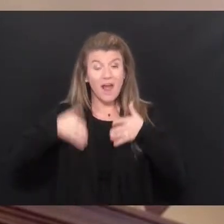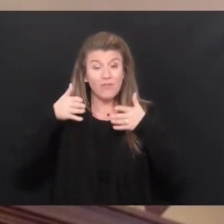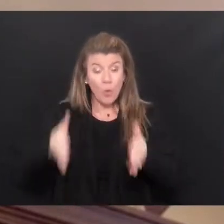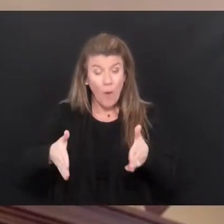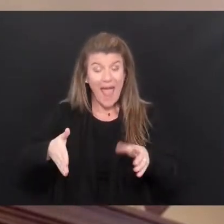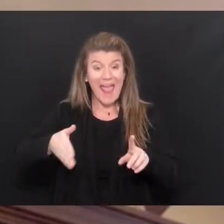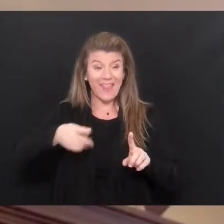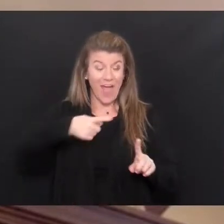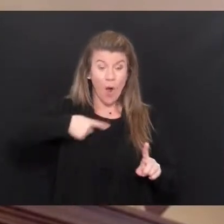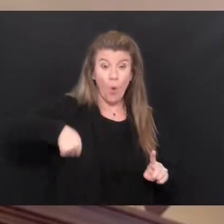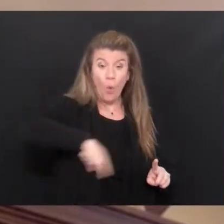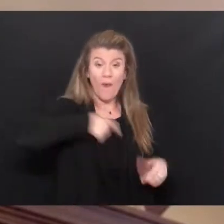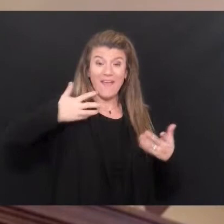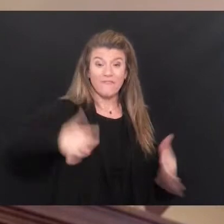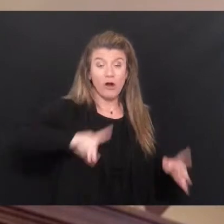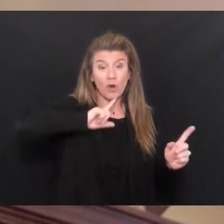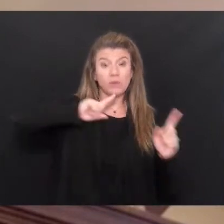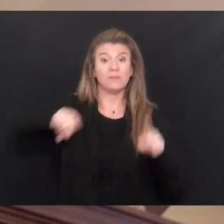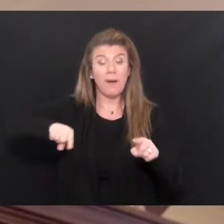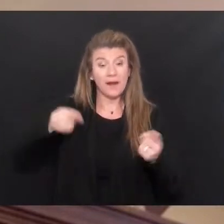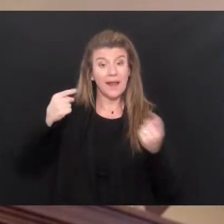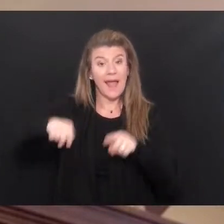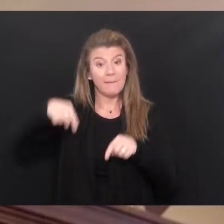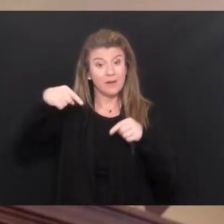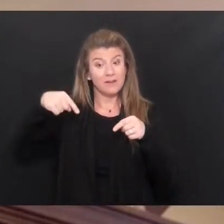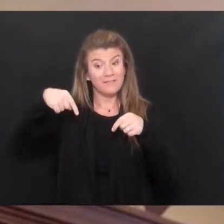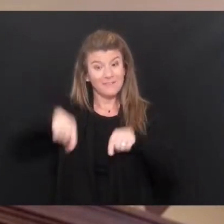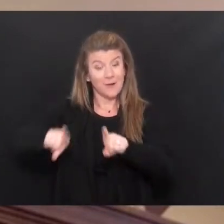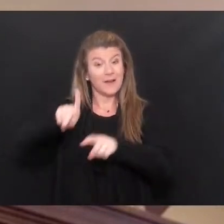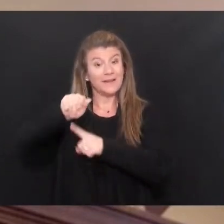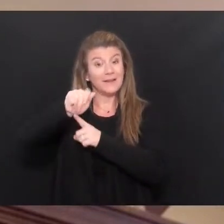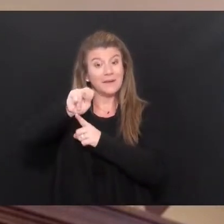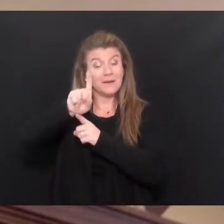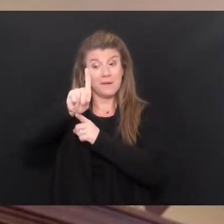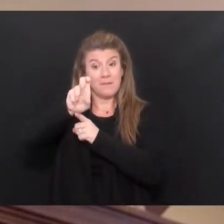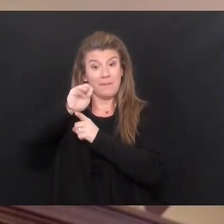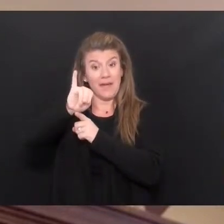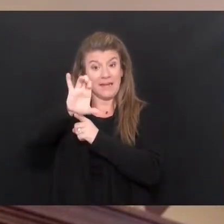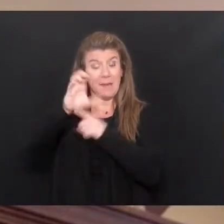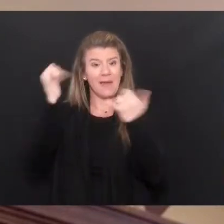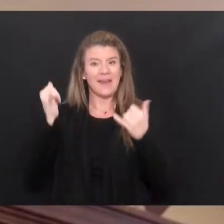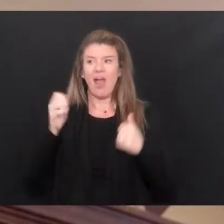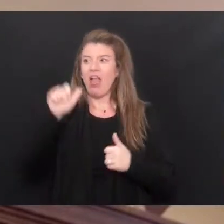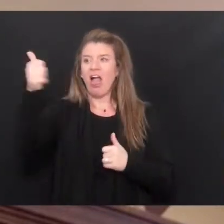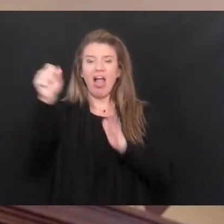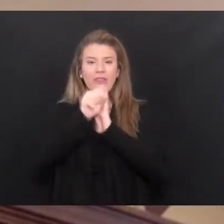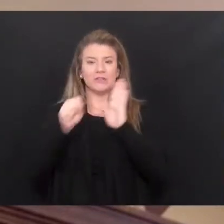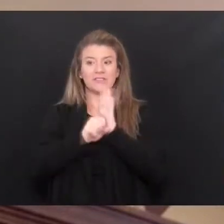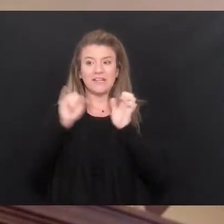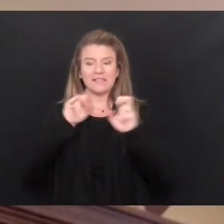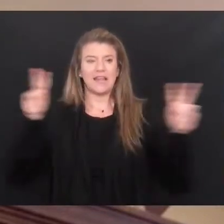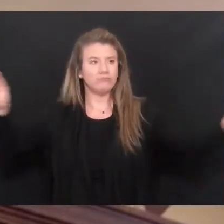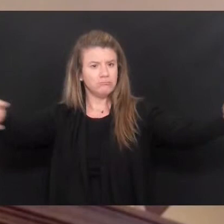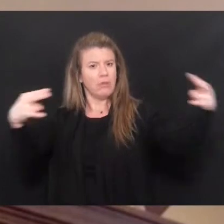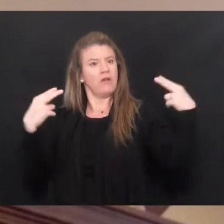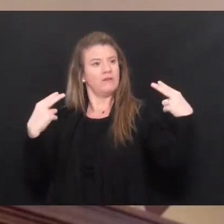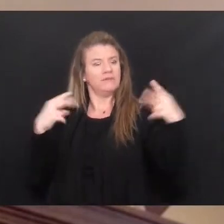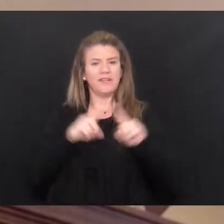West Virginia, have responded to this pandemic, people outside look at us differently today.